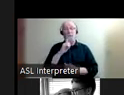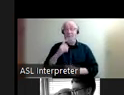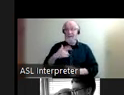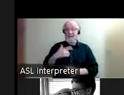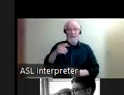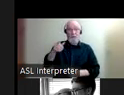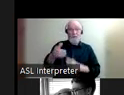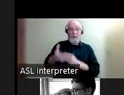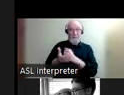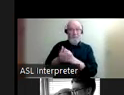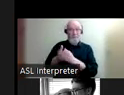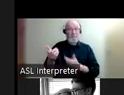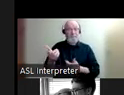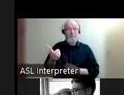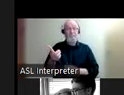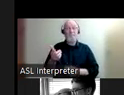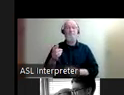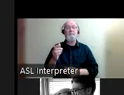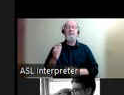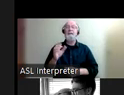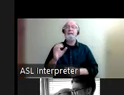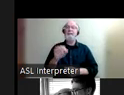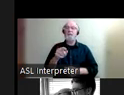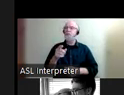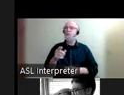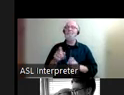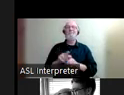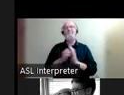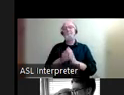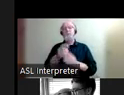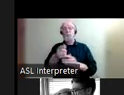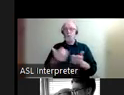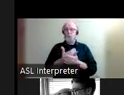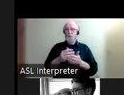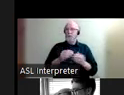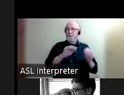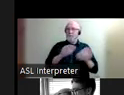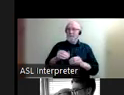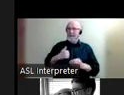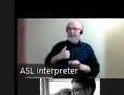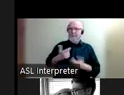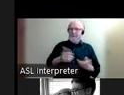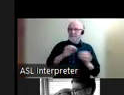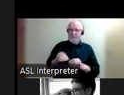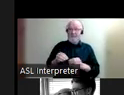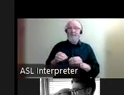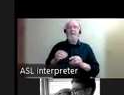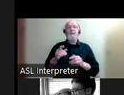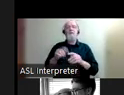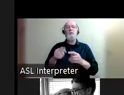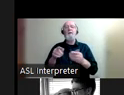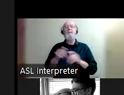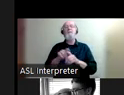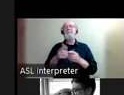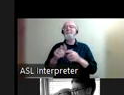also avail of, if you're a new citizen to Canada, you can also prep for the Canadian citizen tests and